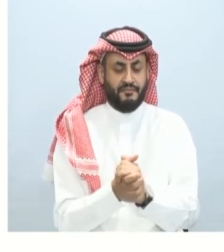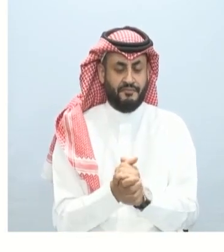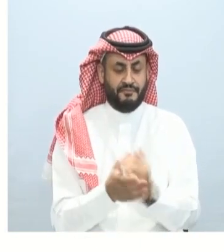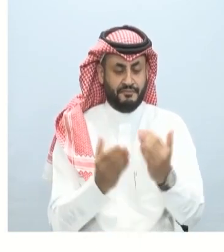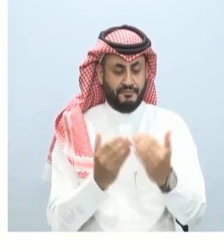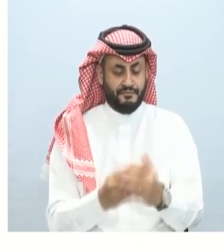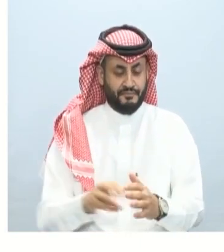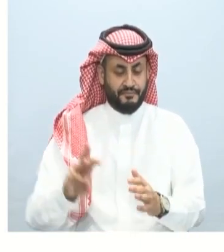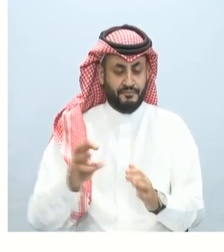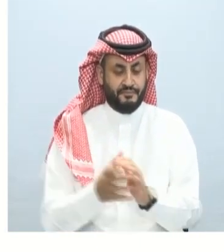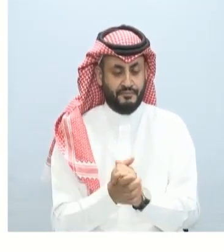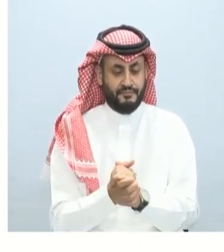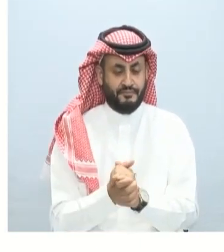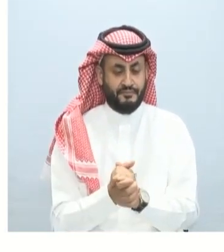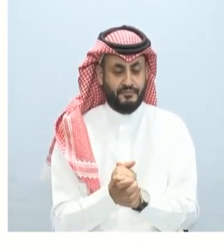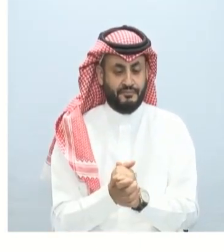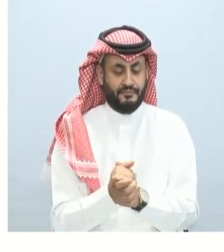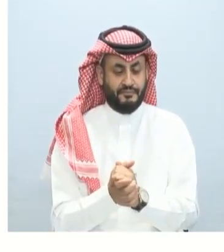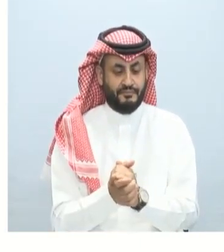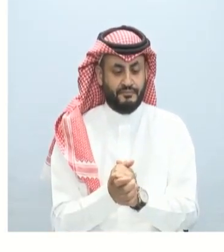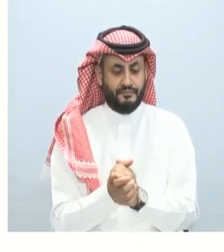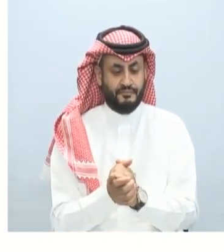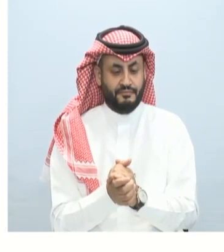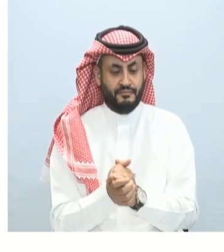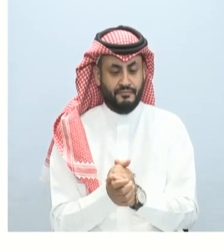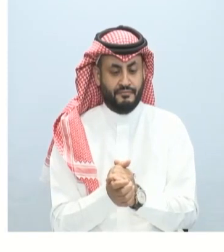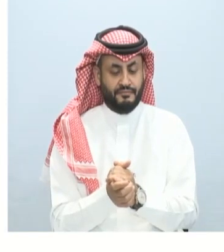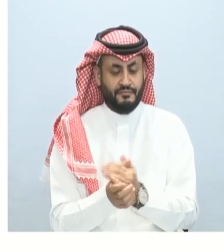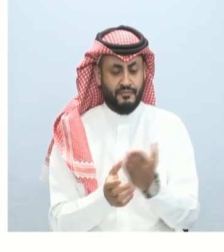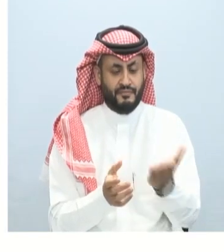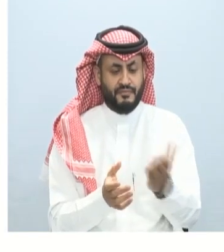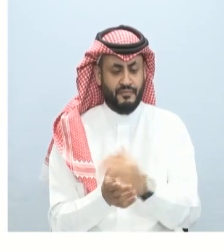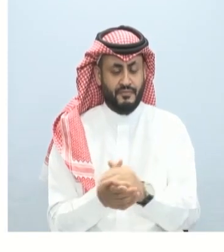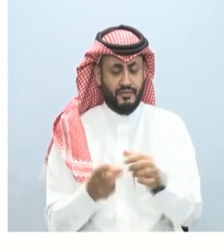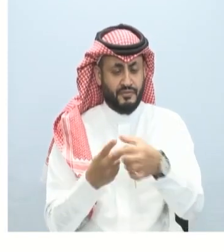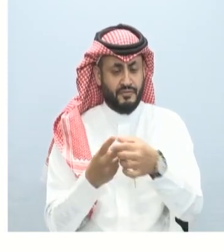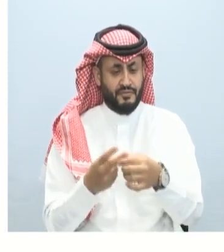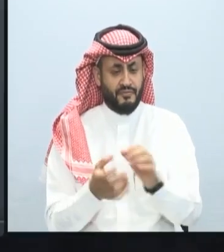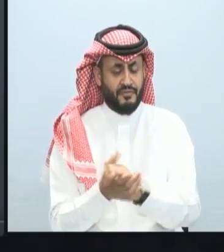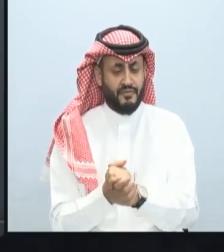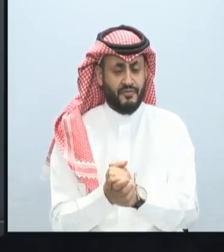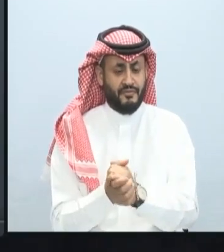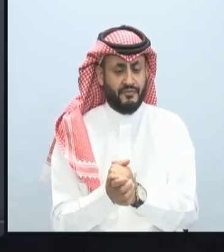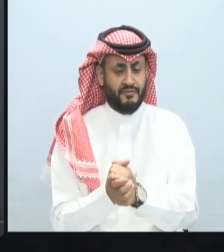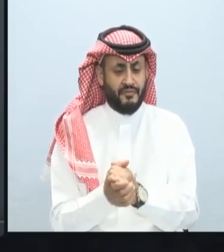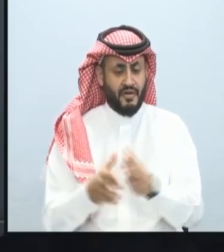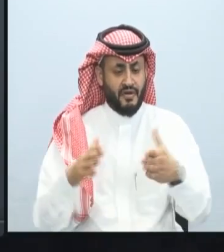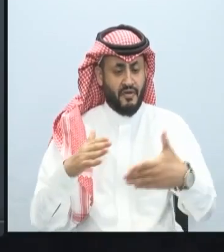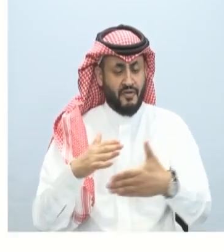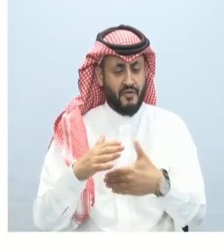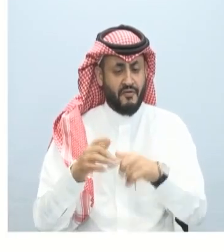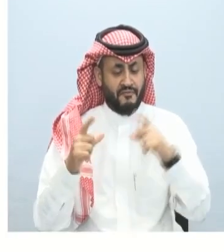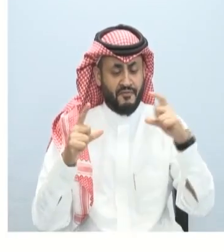We have number six, Finding Nemo, The Lion King are animated films. So both, as we can